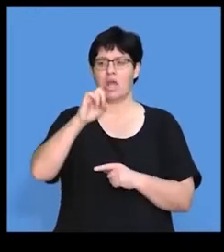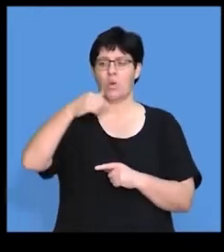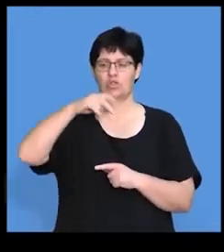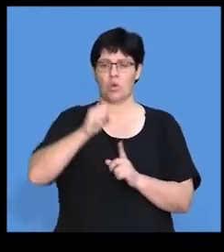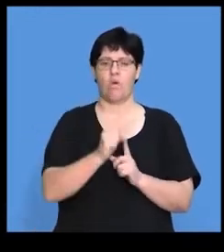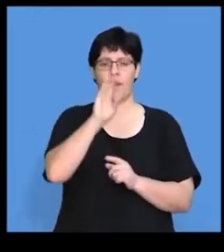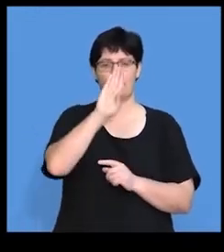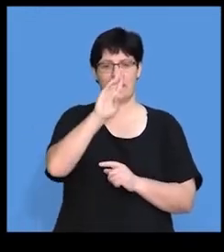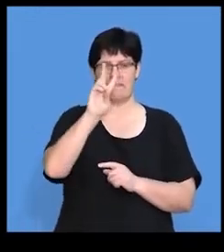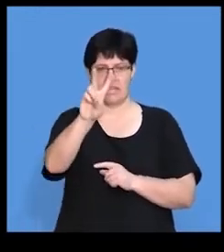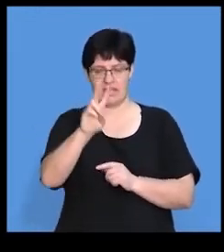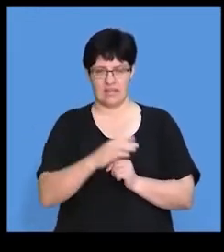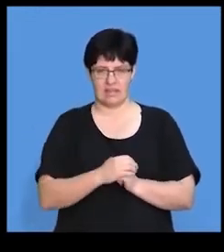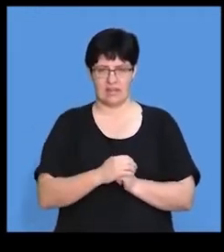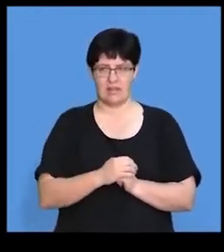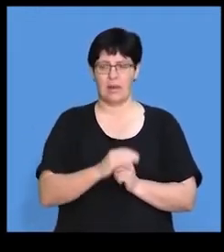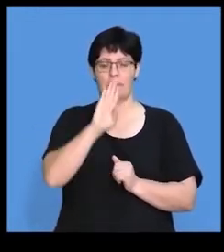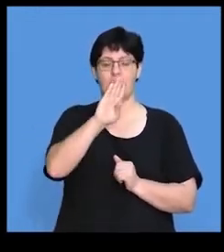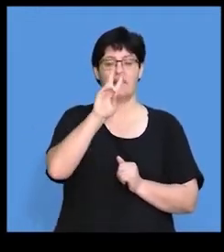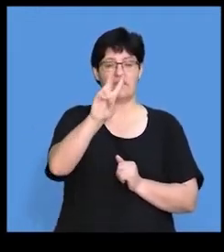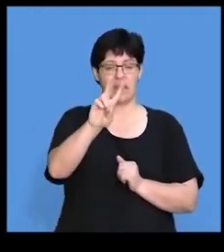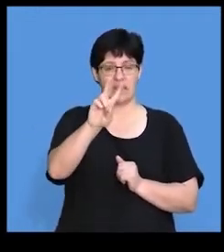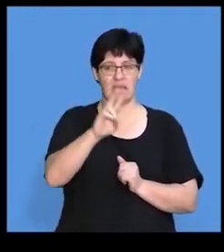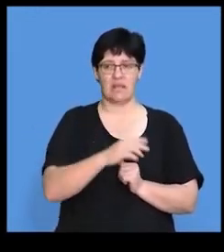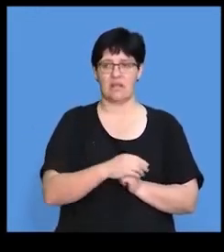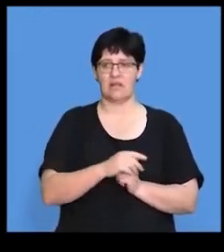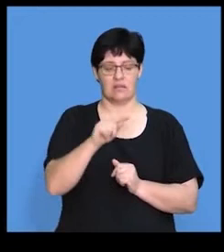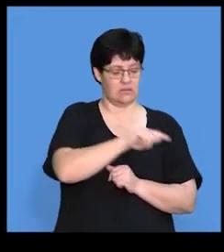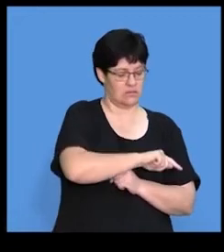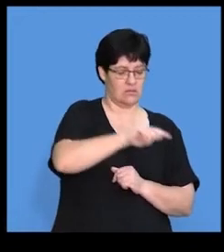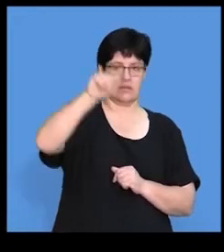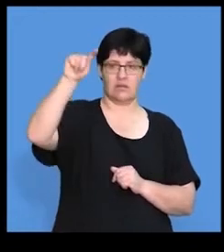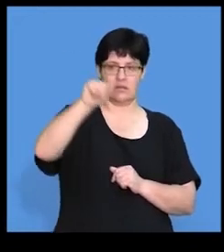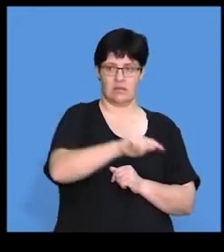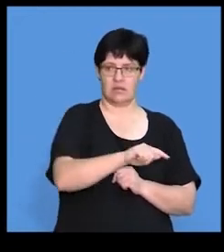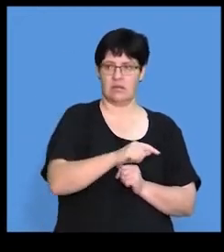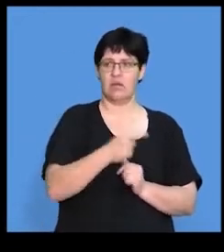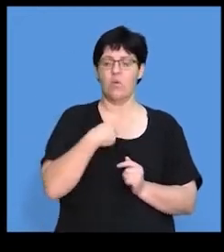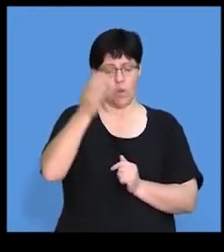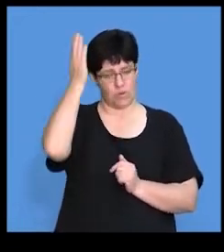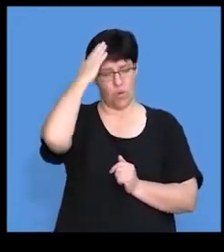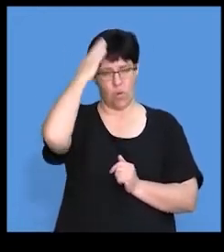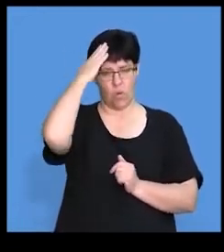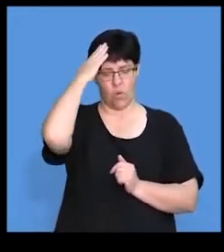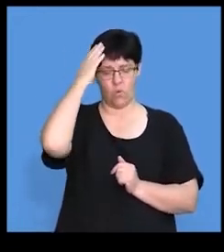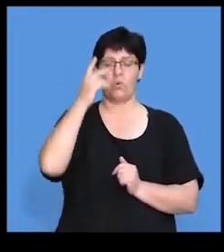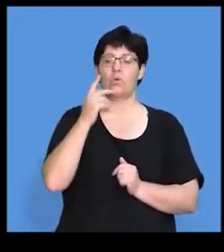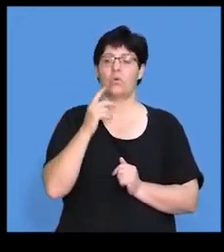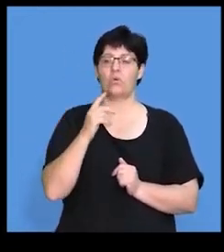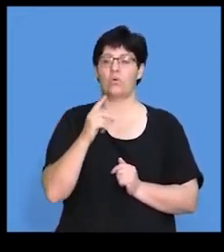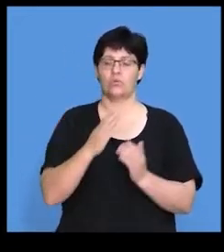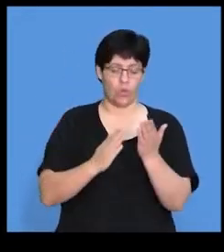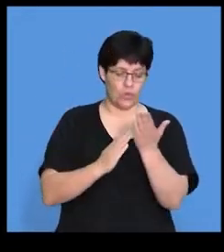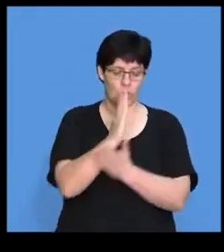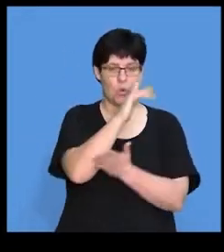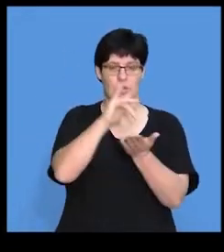BV. All right, so BV is this diameter over here, and we know that it now goes through the center